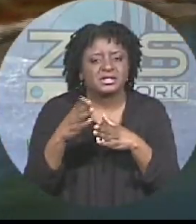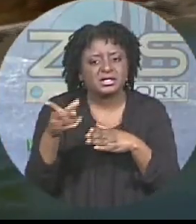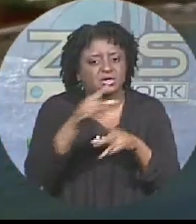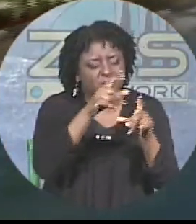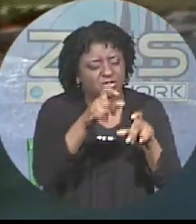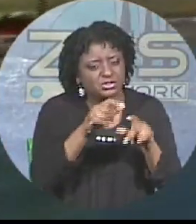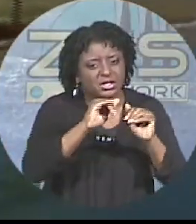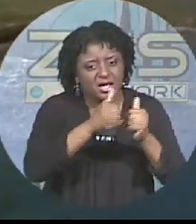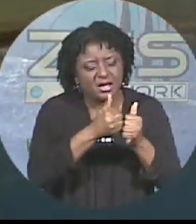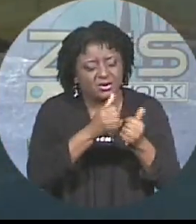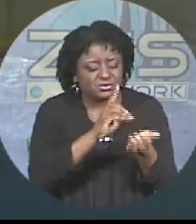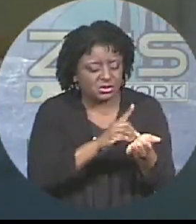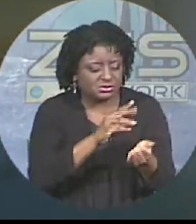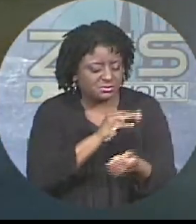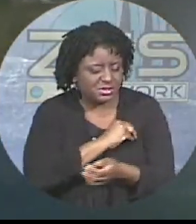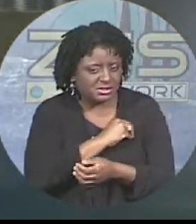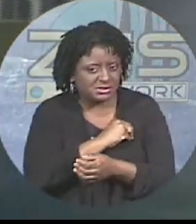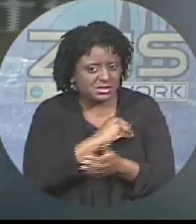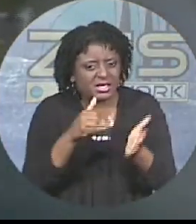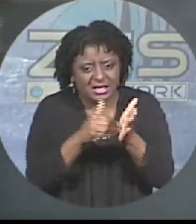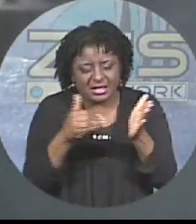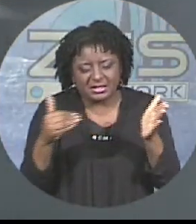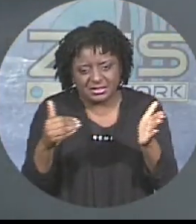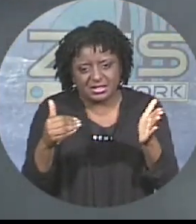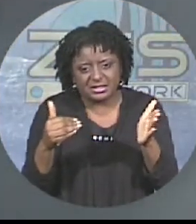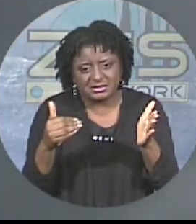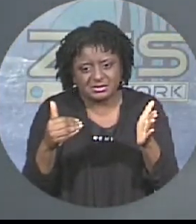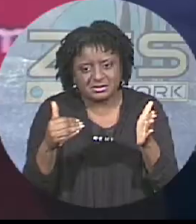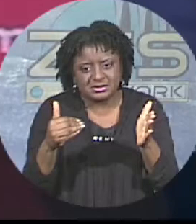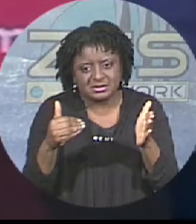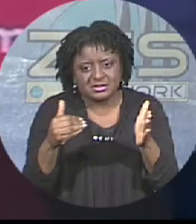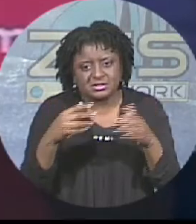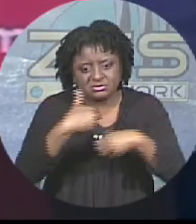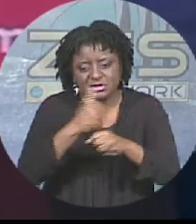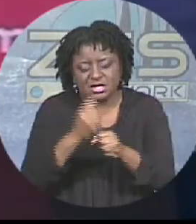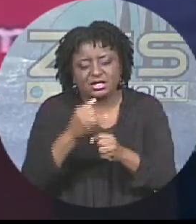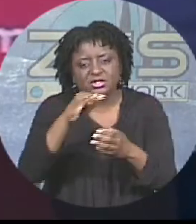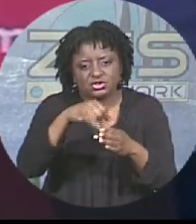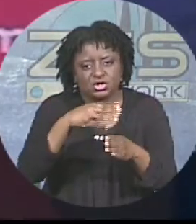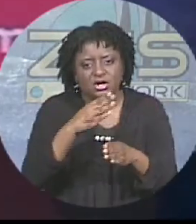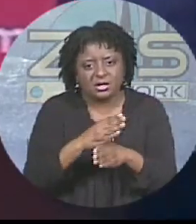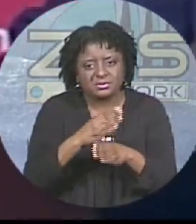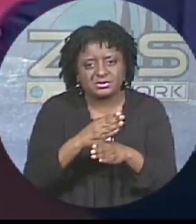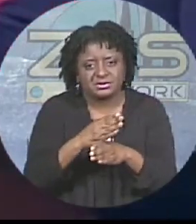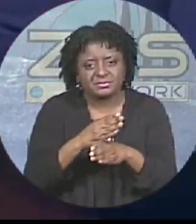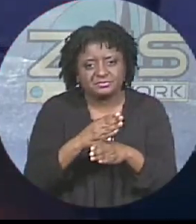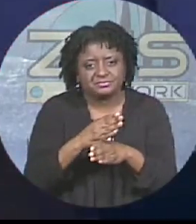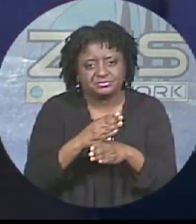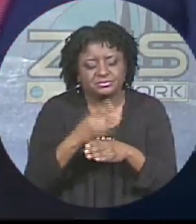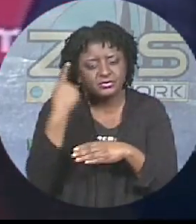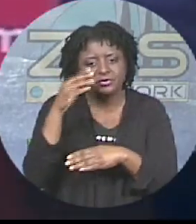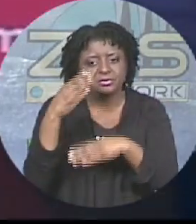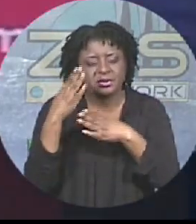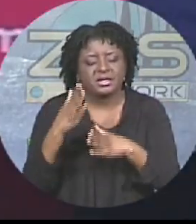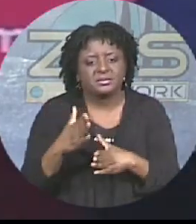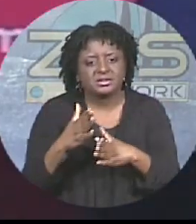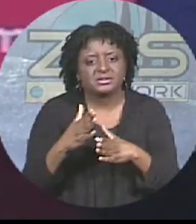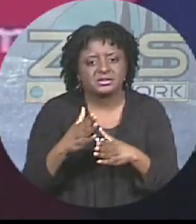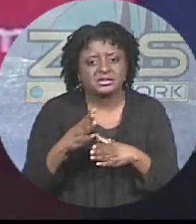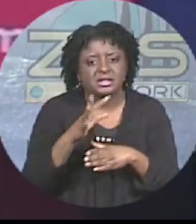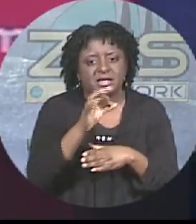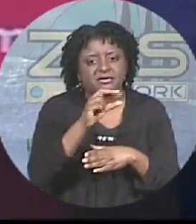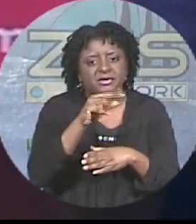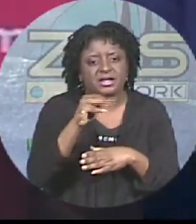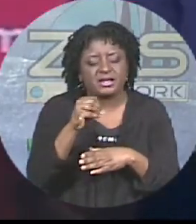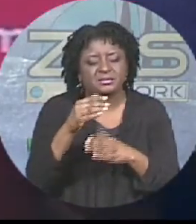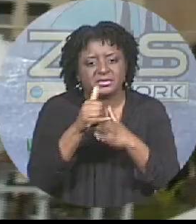the creation of the thousands of jobs so badly needed by so many families. Meantime, F.N.M leader branded the handover